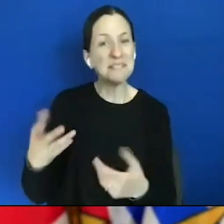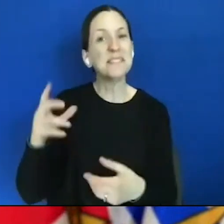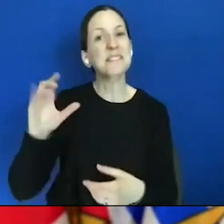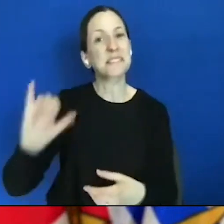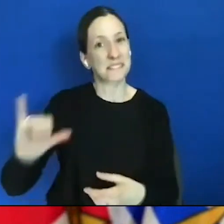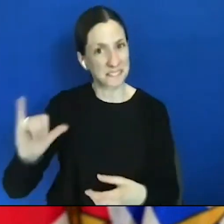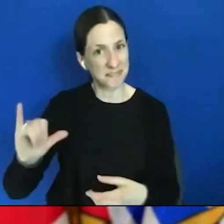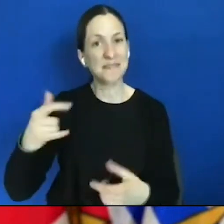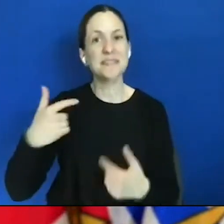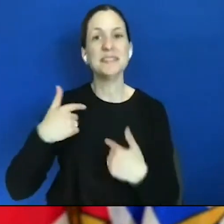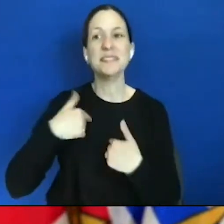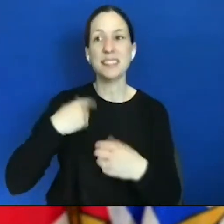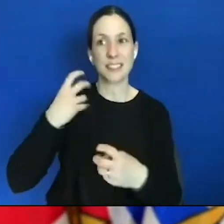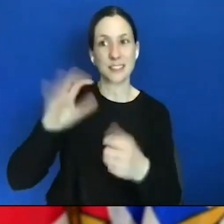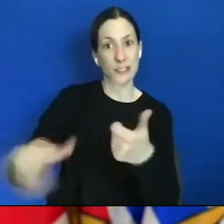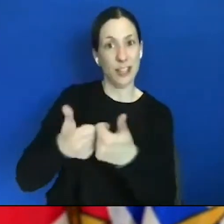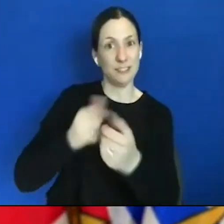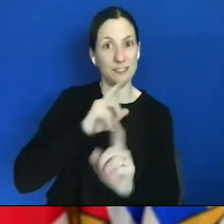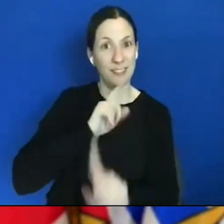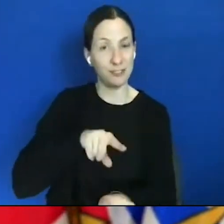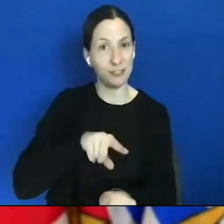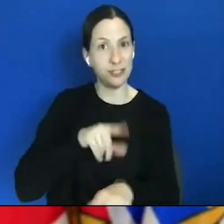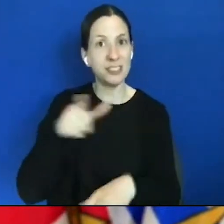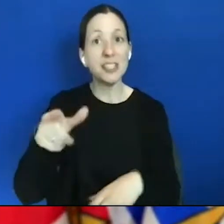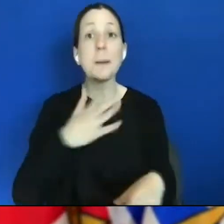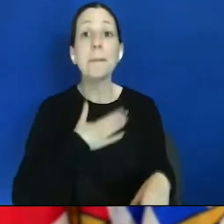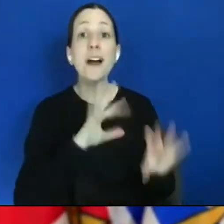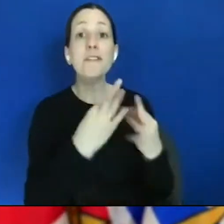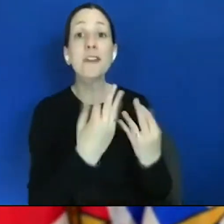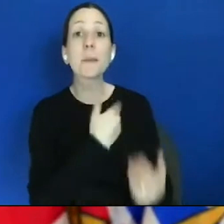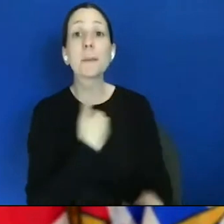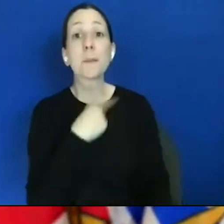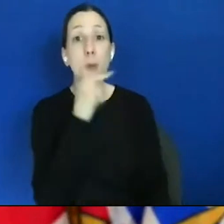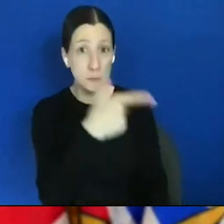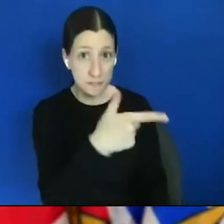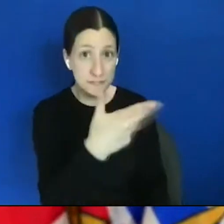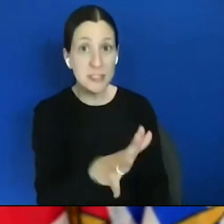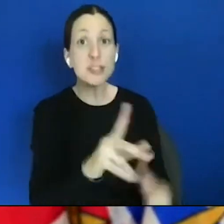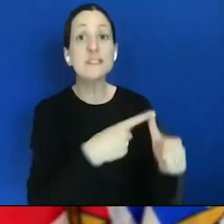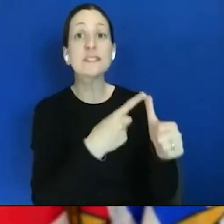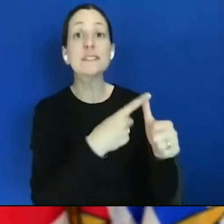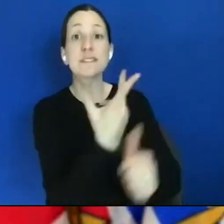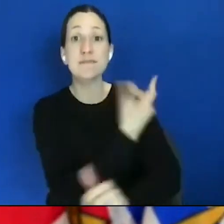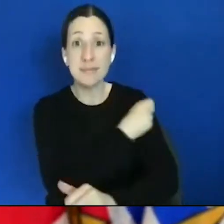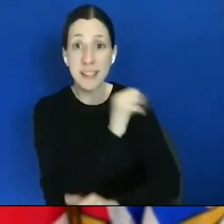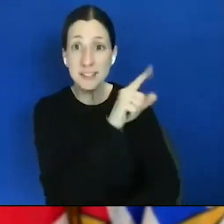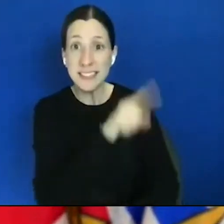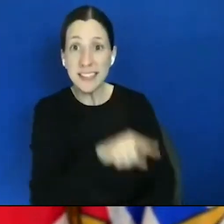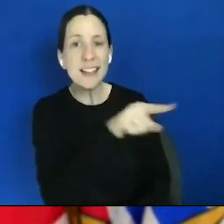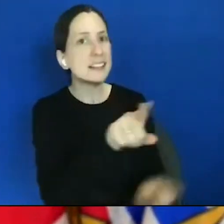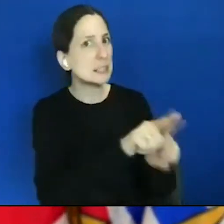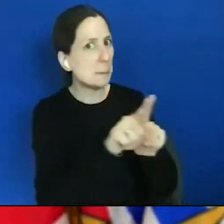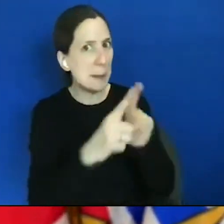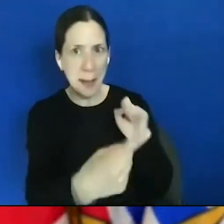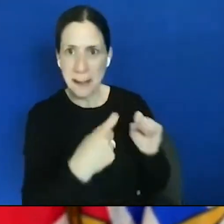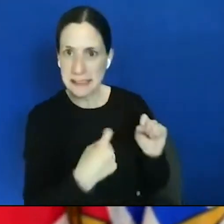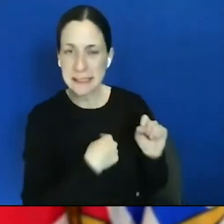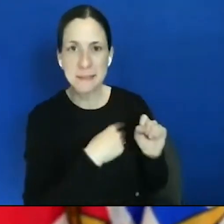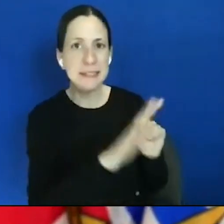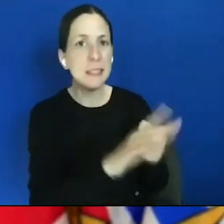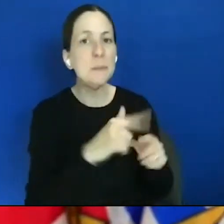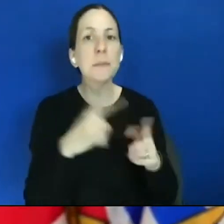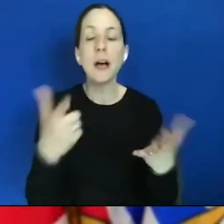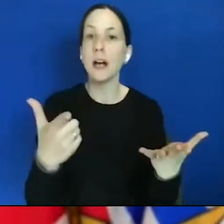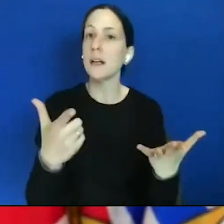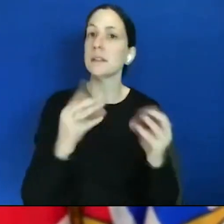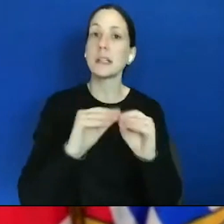family members who received AstraZeneca. And what is becoming clear is that the risk of the rare risk